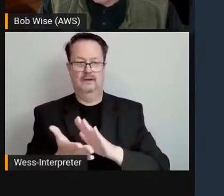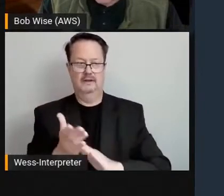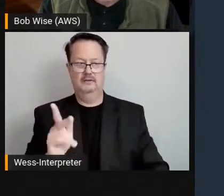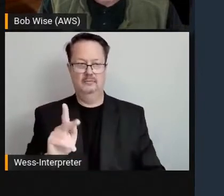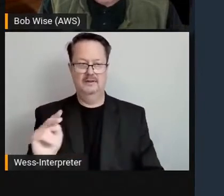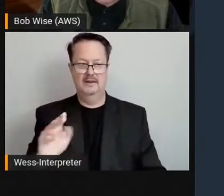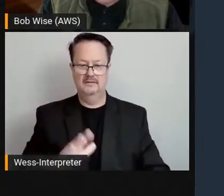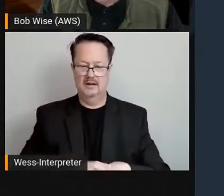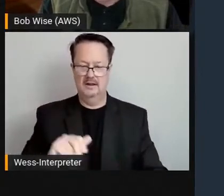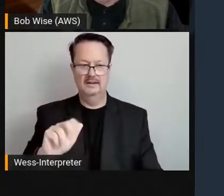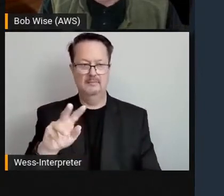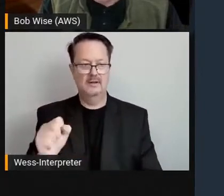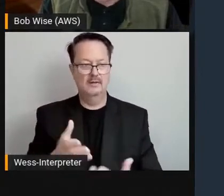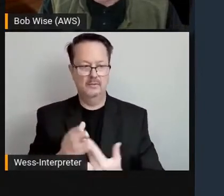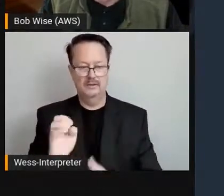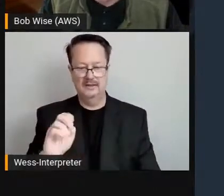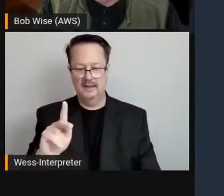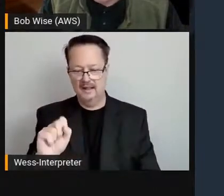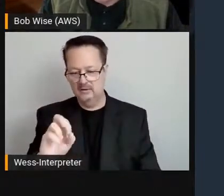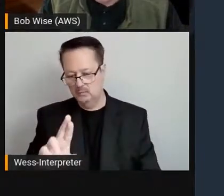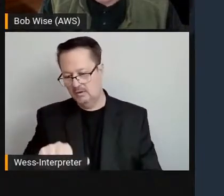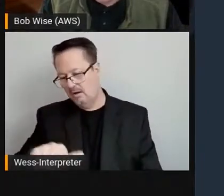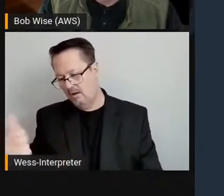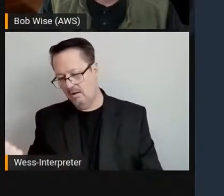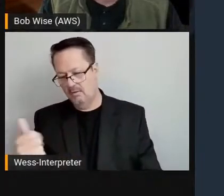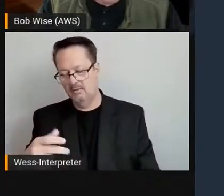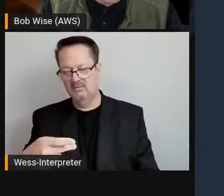AWS, whether that's through EKS or another platform.